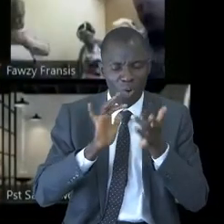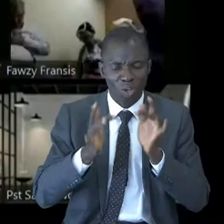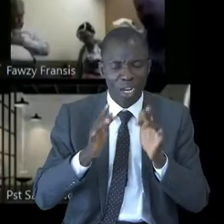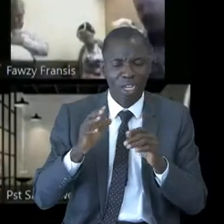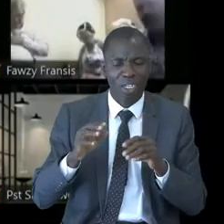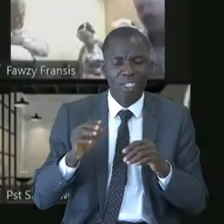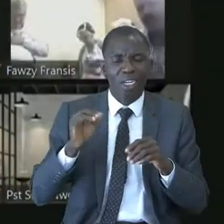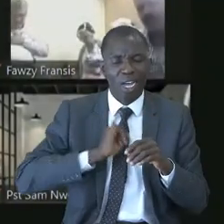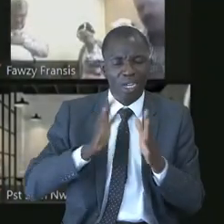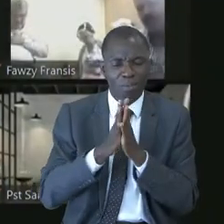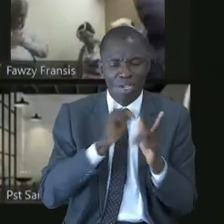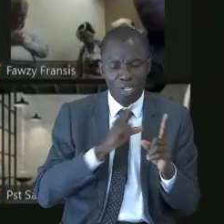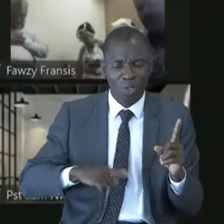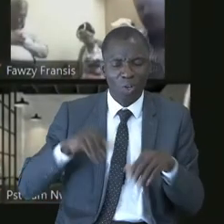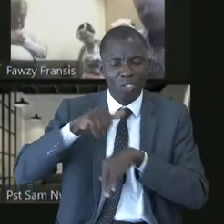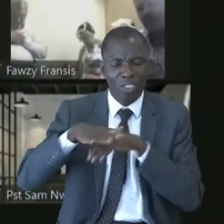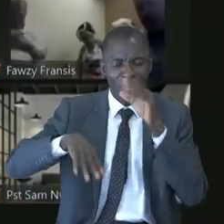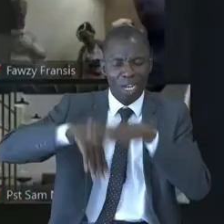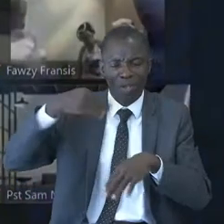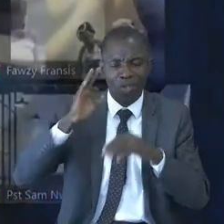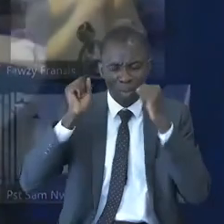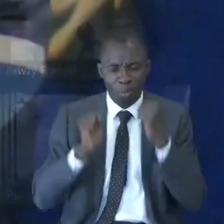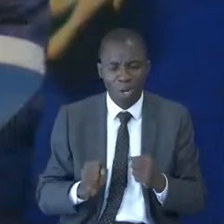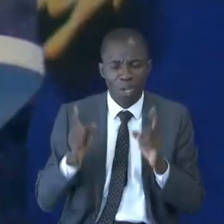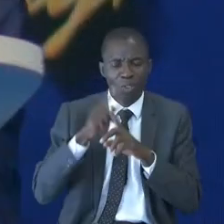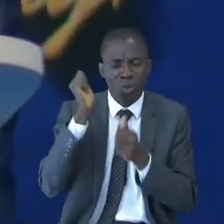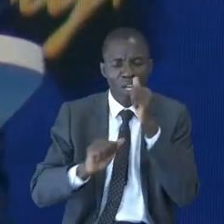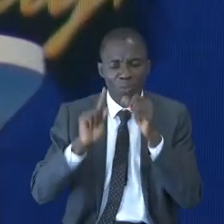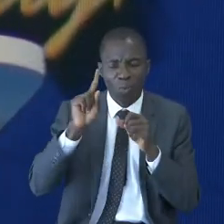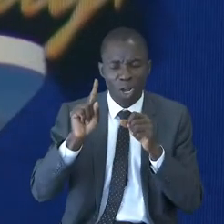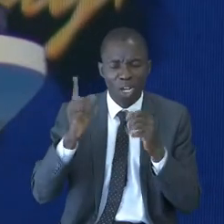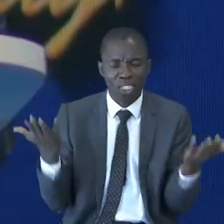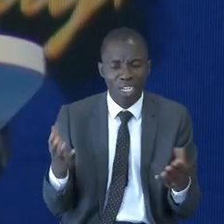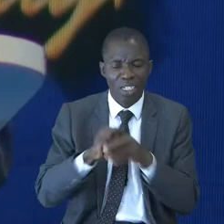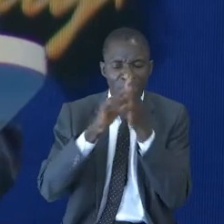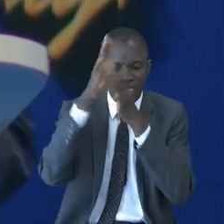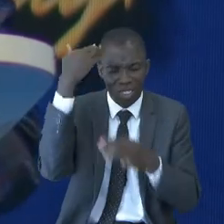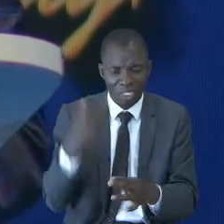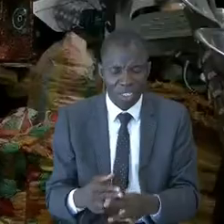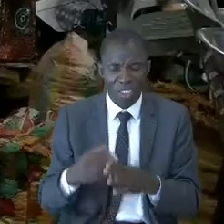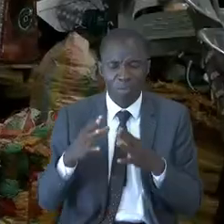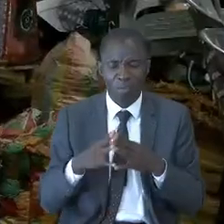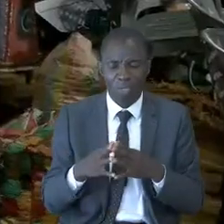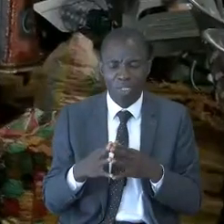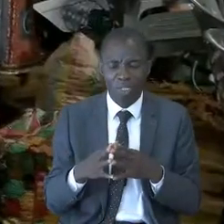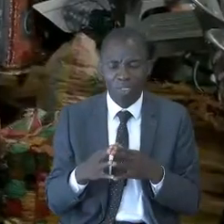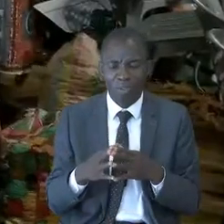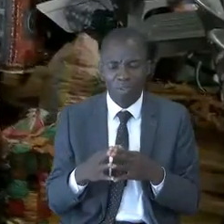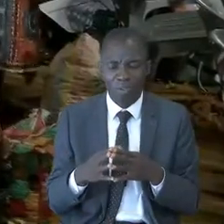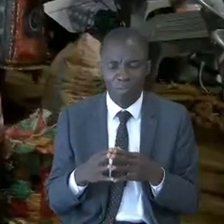Lord, send forth your power to everyone in Jesus' name.